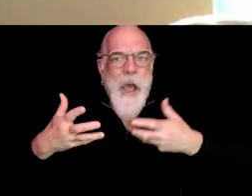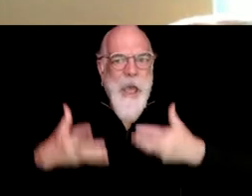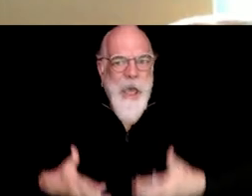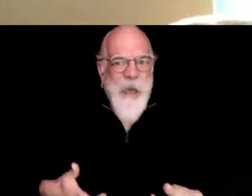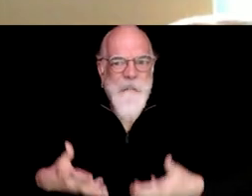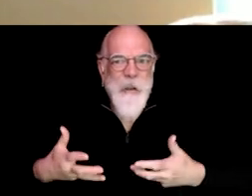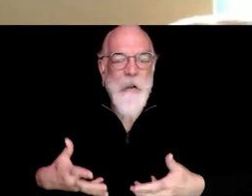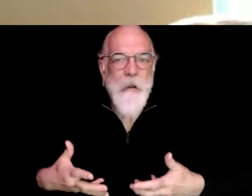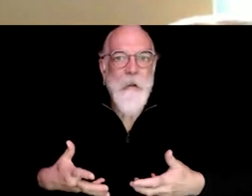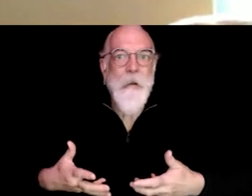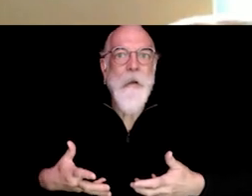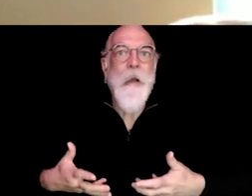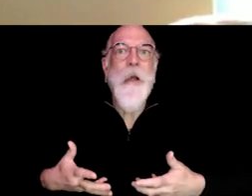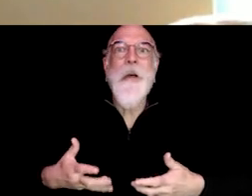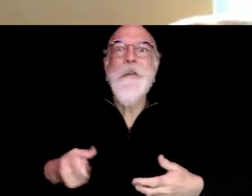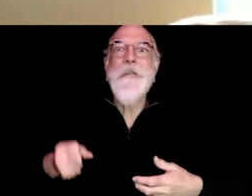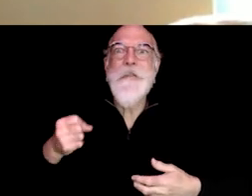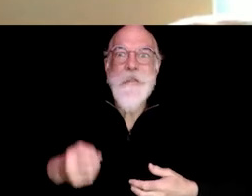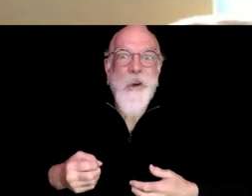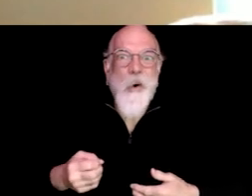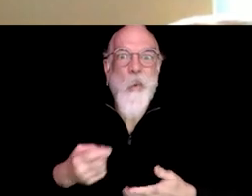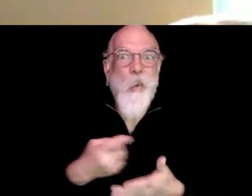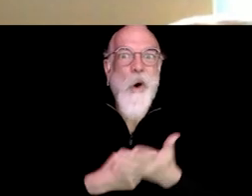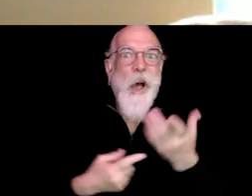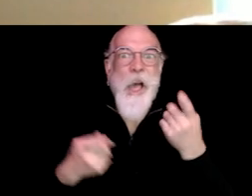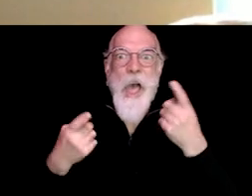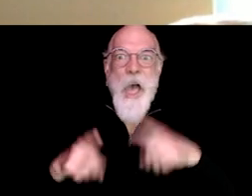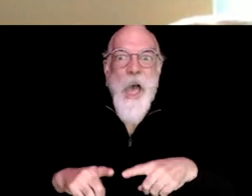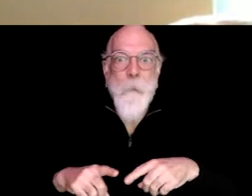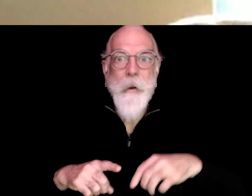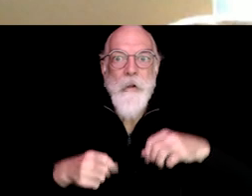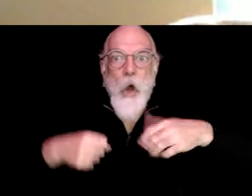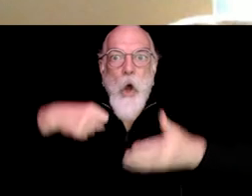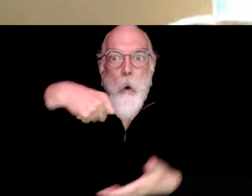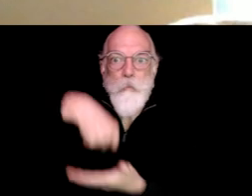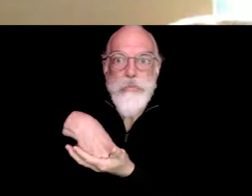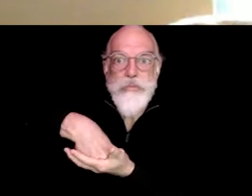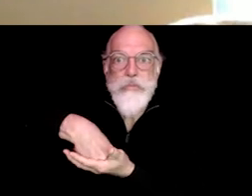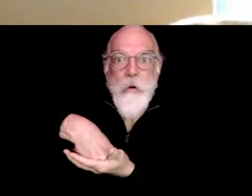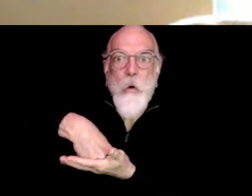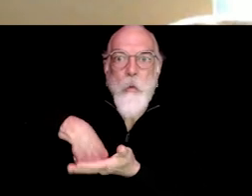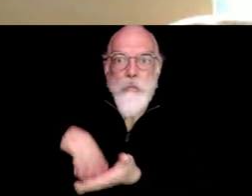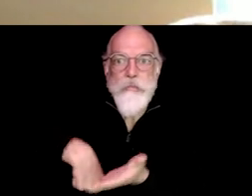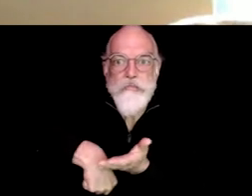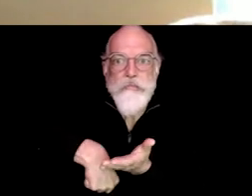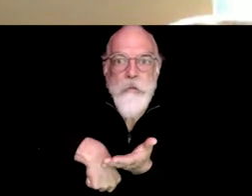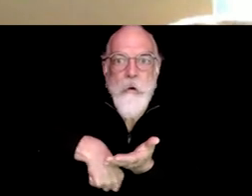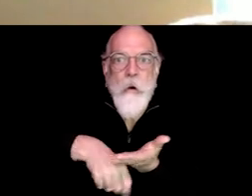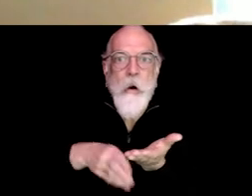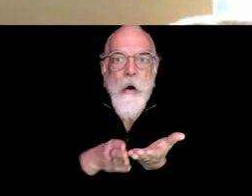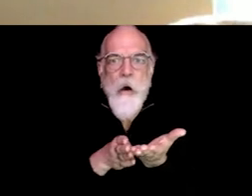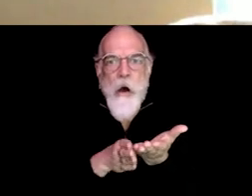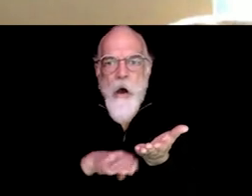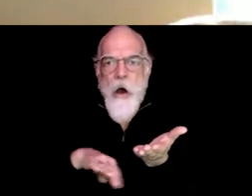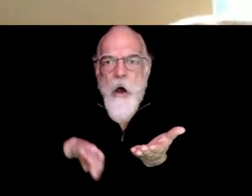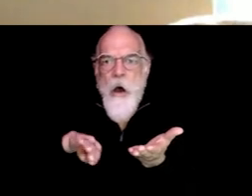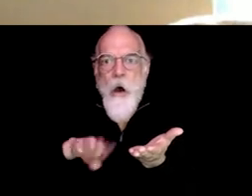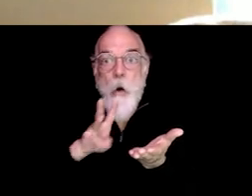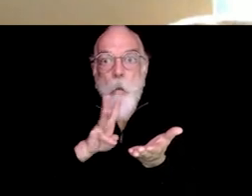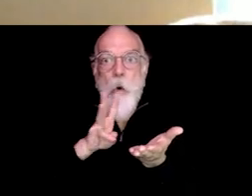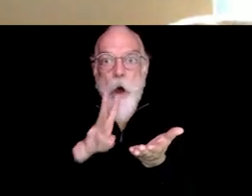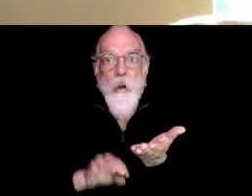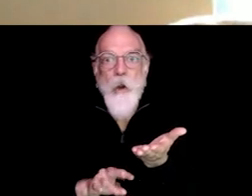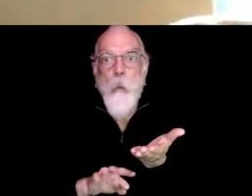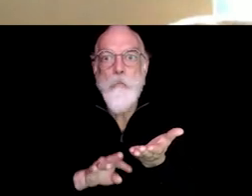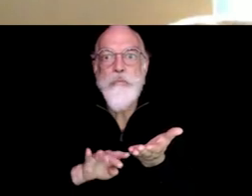heavy that they brought water to the surface of earth. And the elders